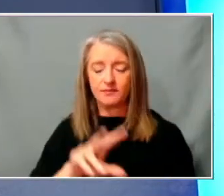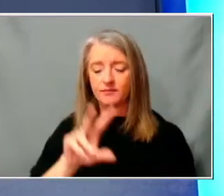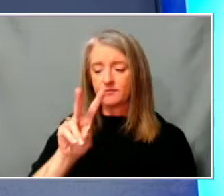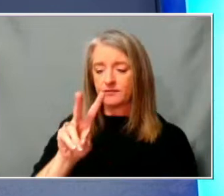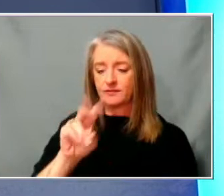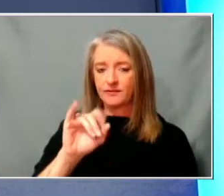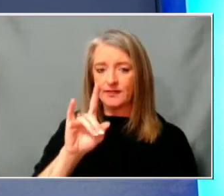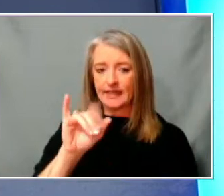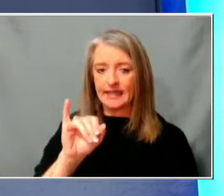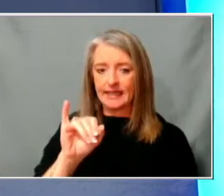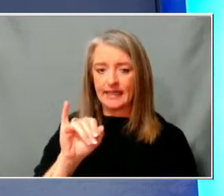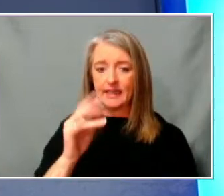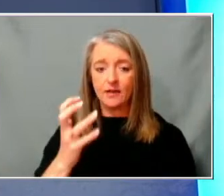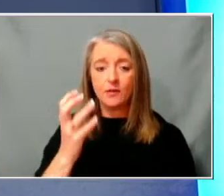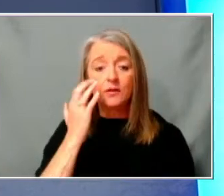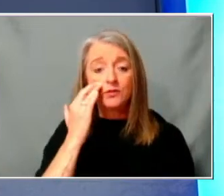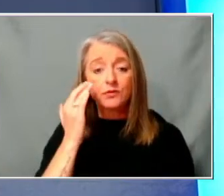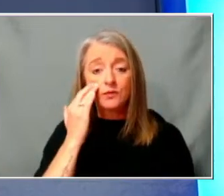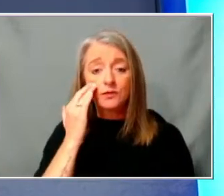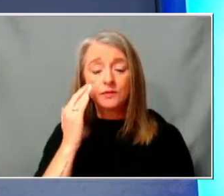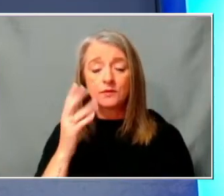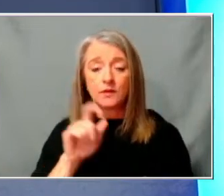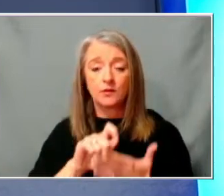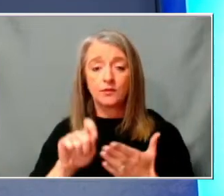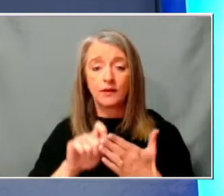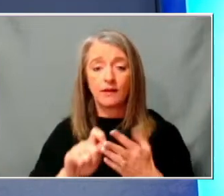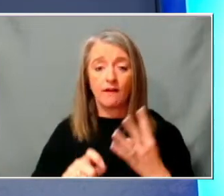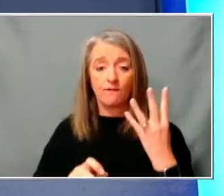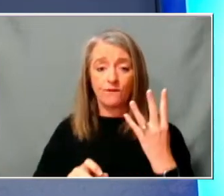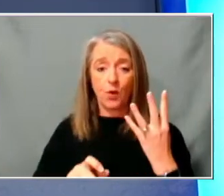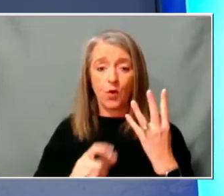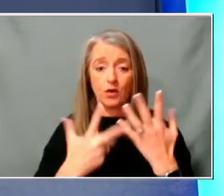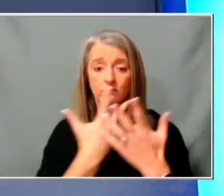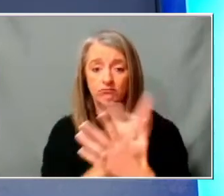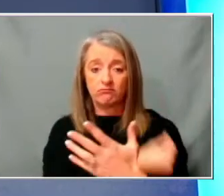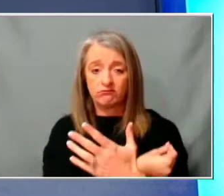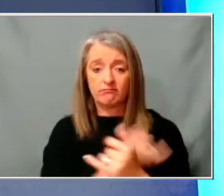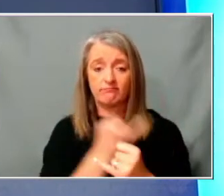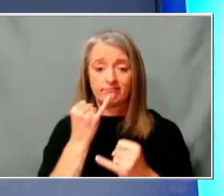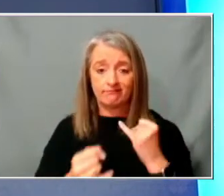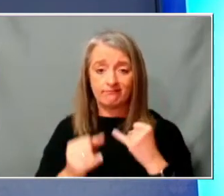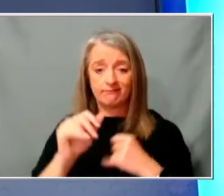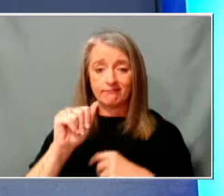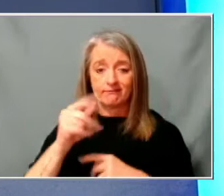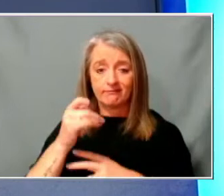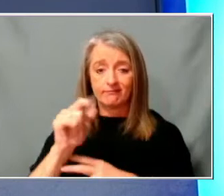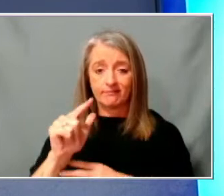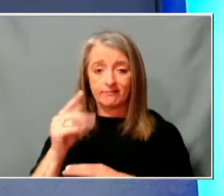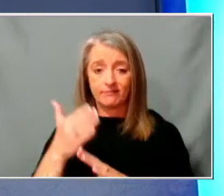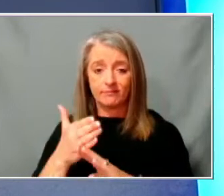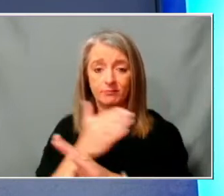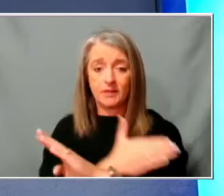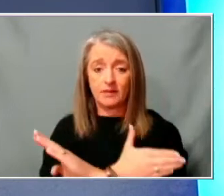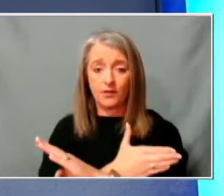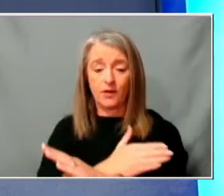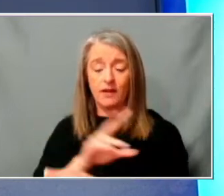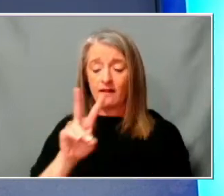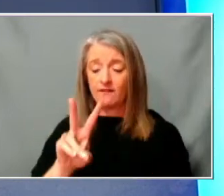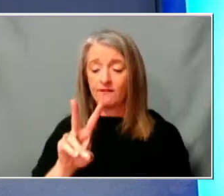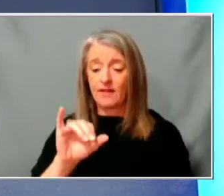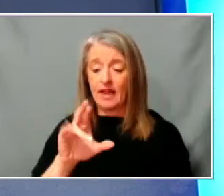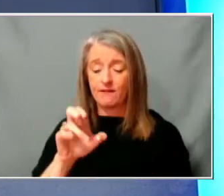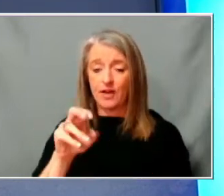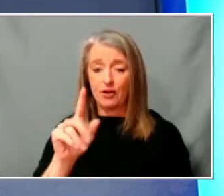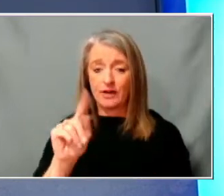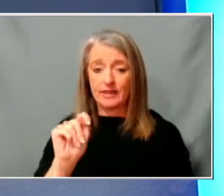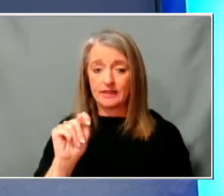Hall would like to know, well, she writes, I've had 4 COVID shots. The last was in April before the bivariant shot came out. Do I